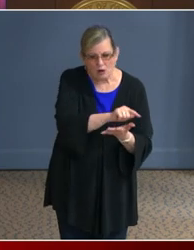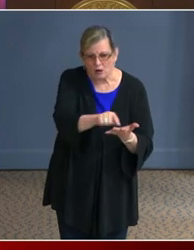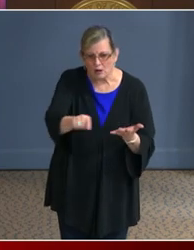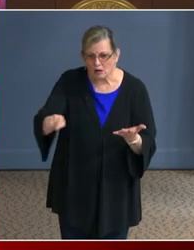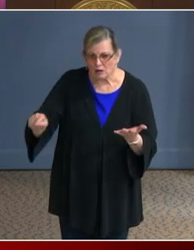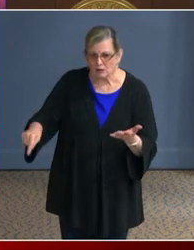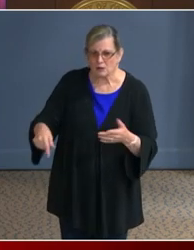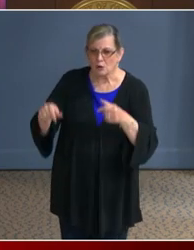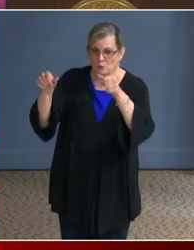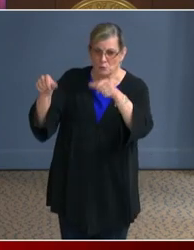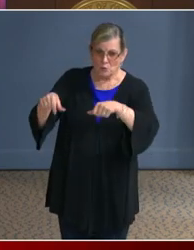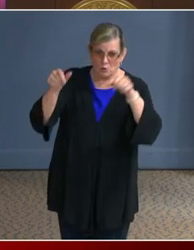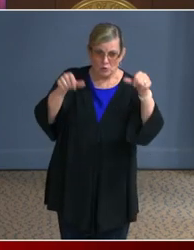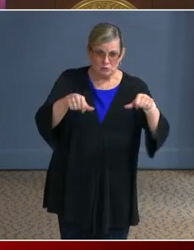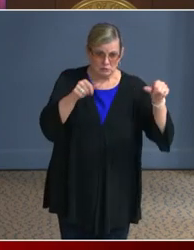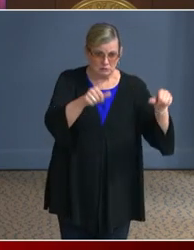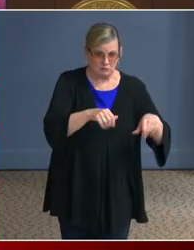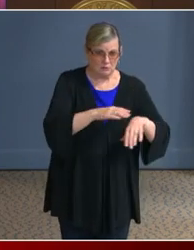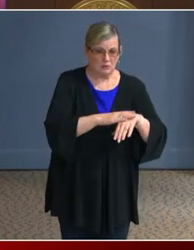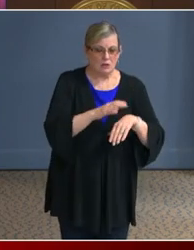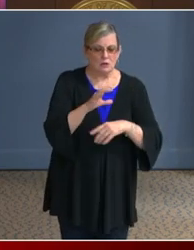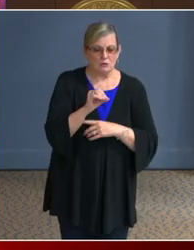on